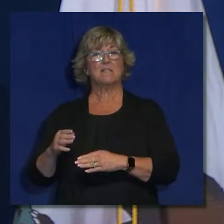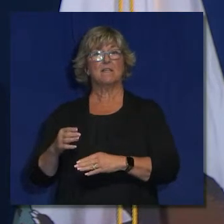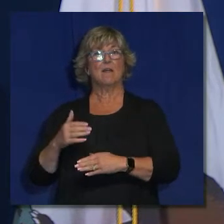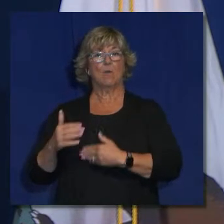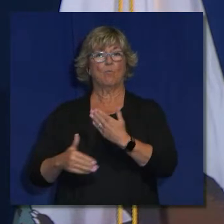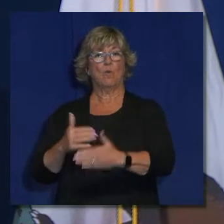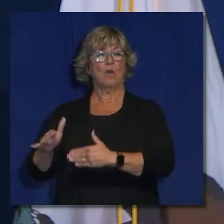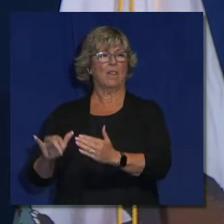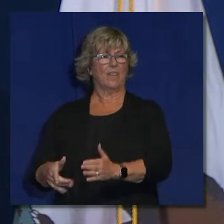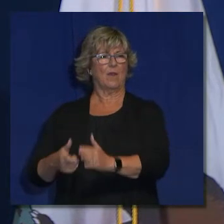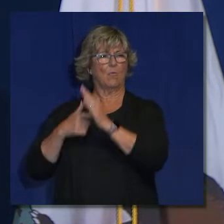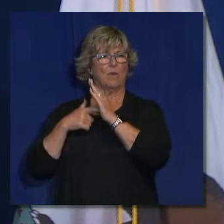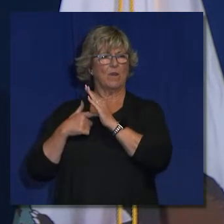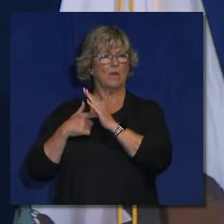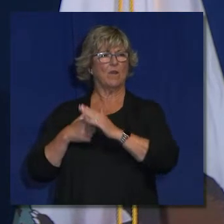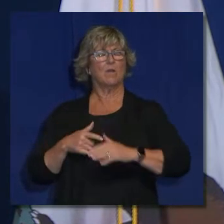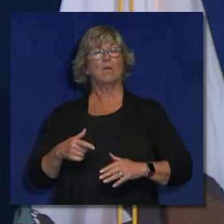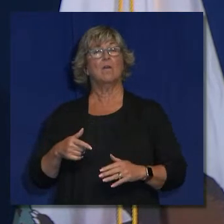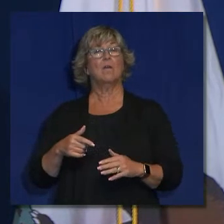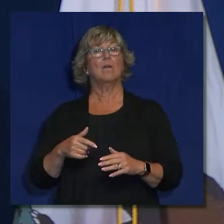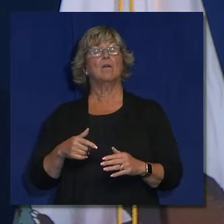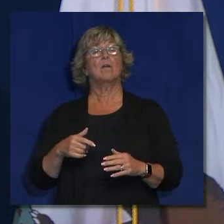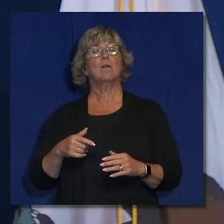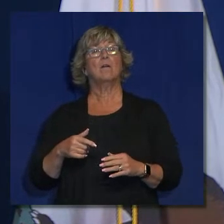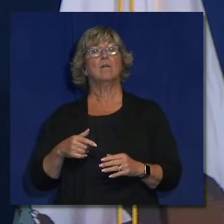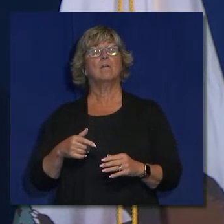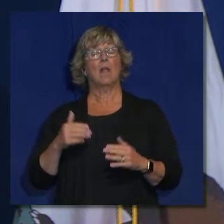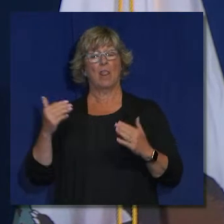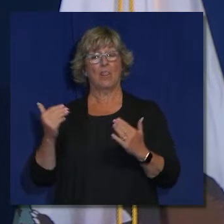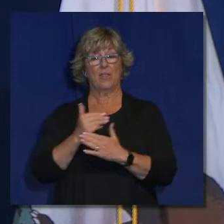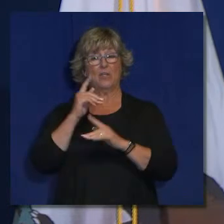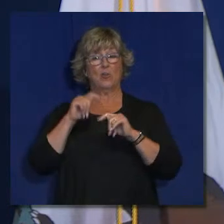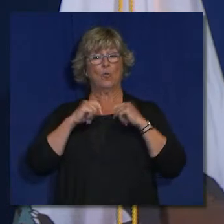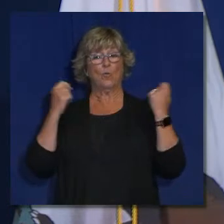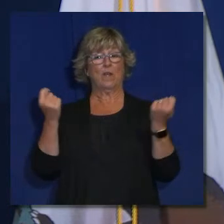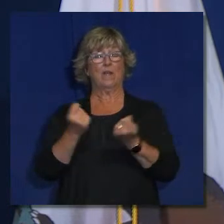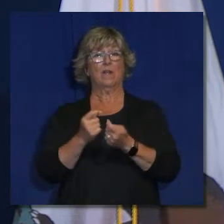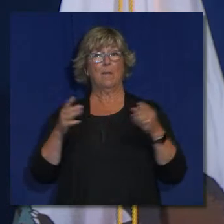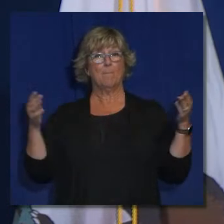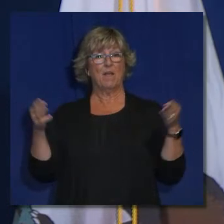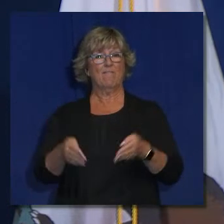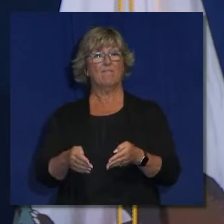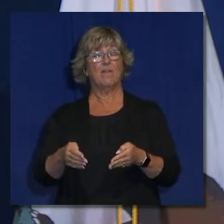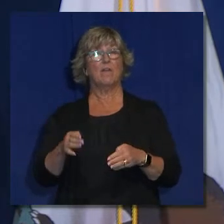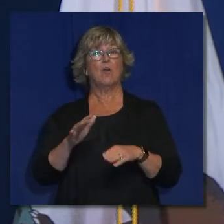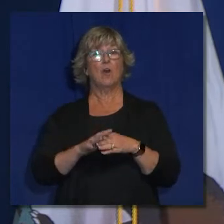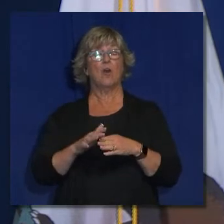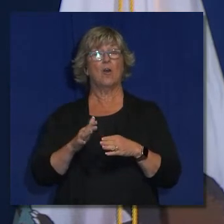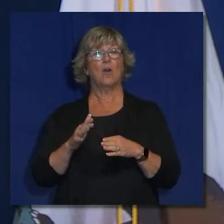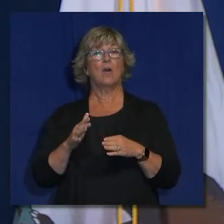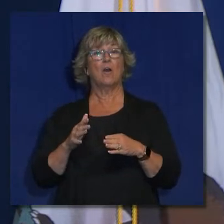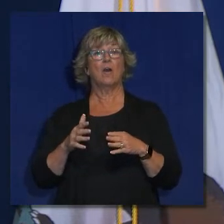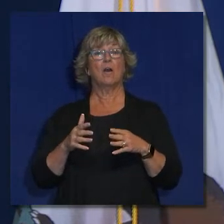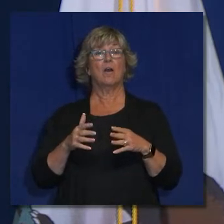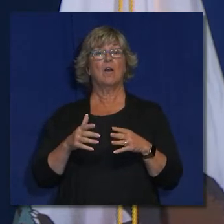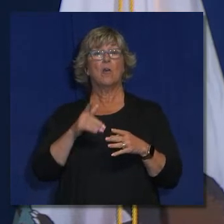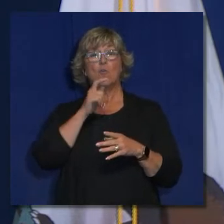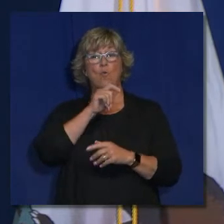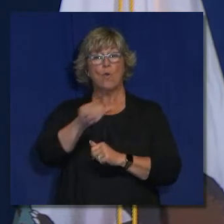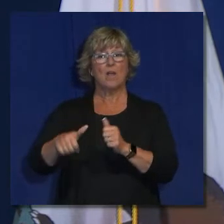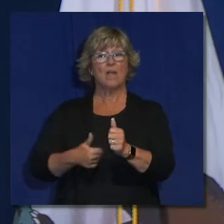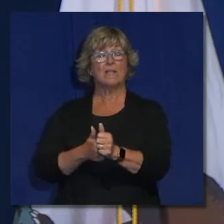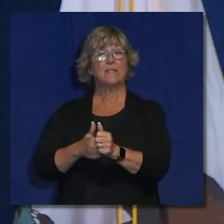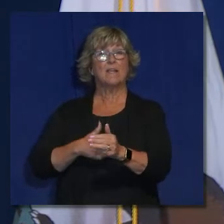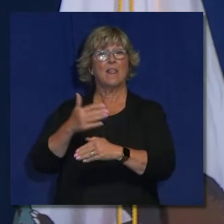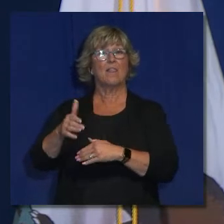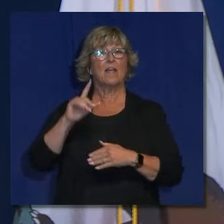that are required. And the oversight, the new team, the focus on leaving whoever comes after me